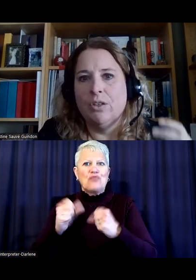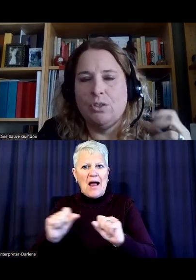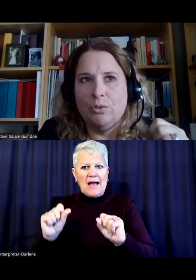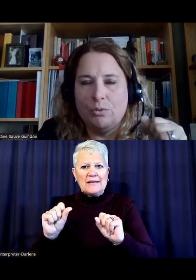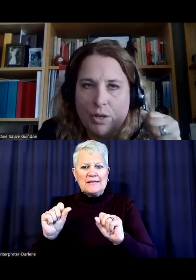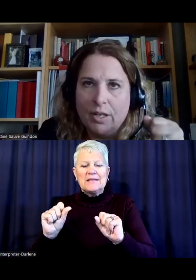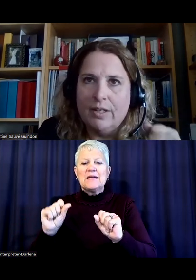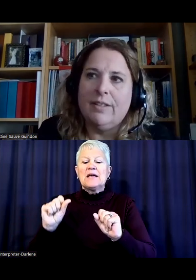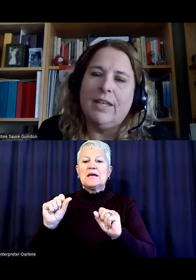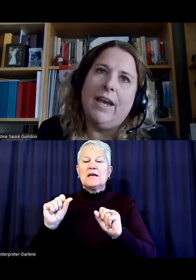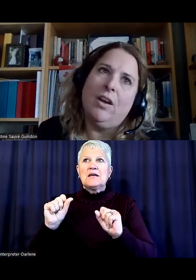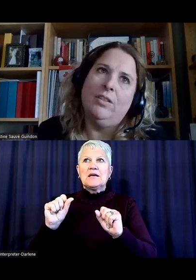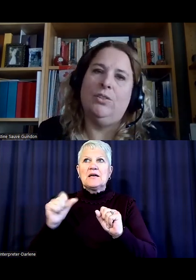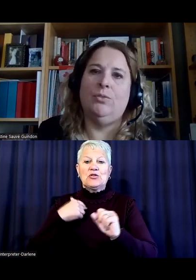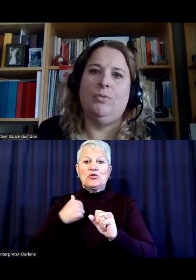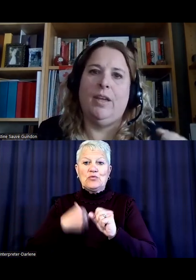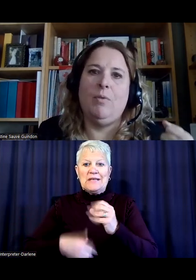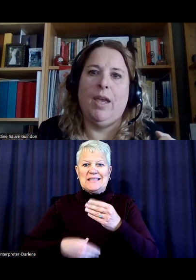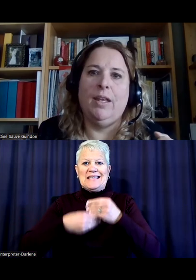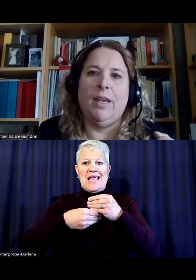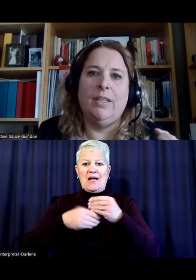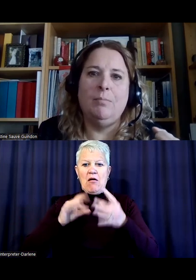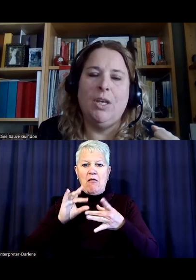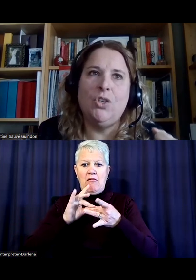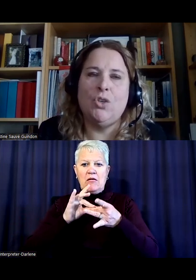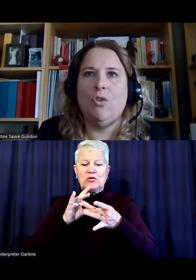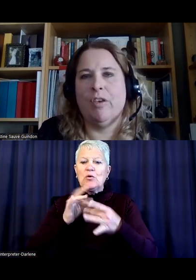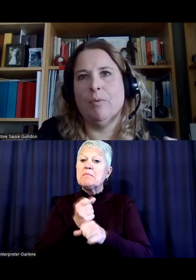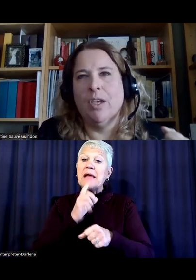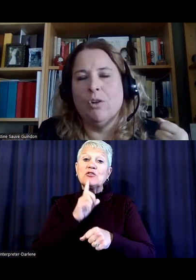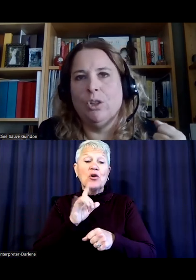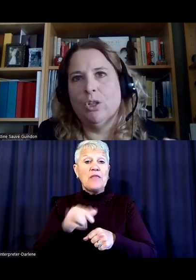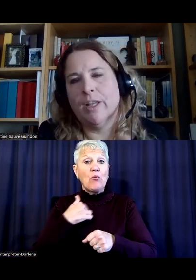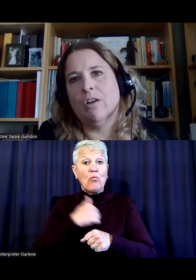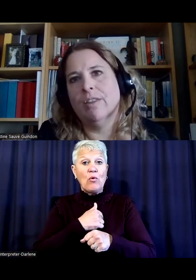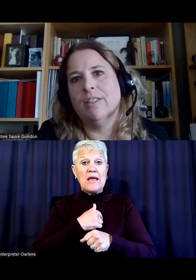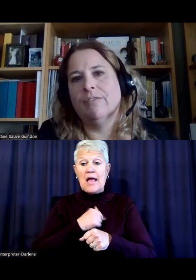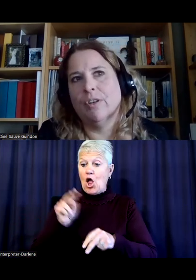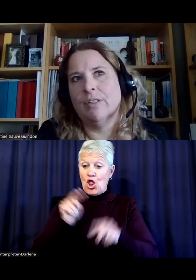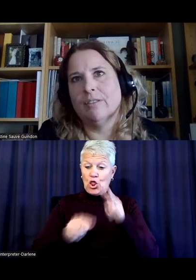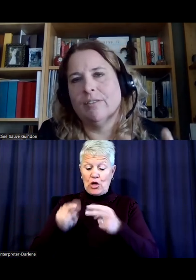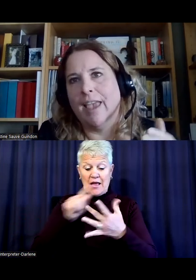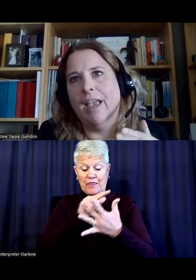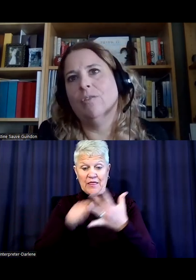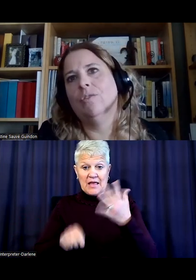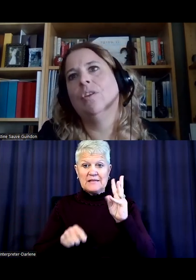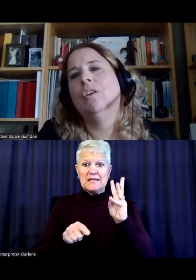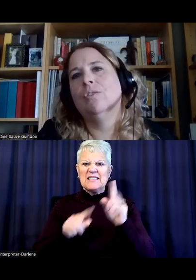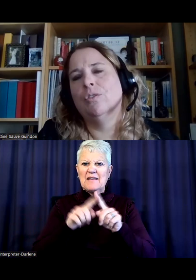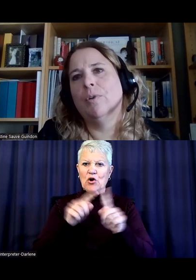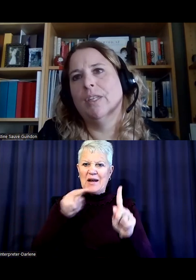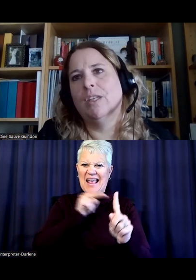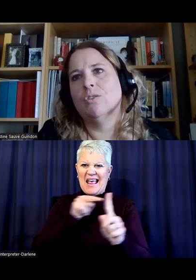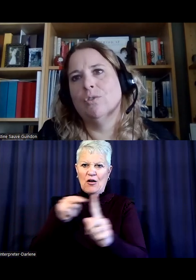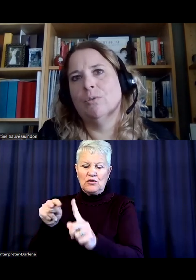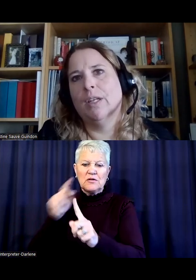tries to tag onto, and right, and to make sure that we look at all these different angles